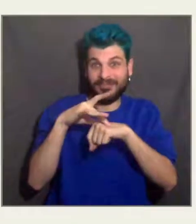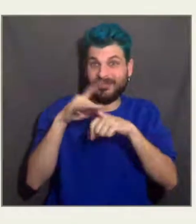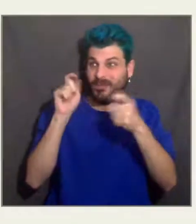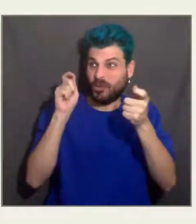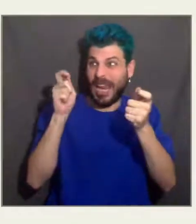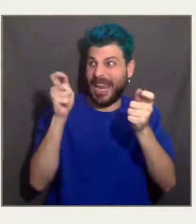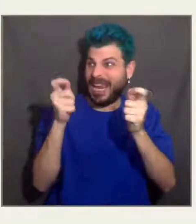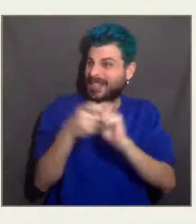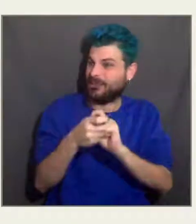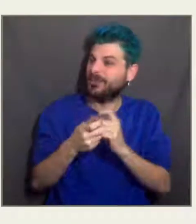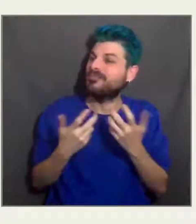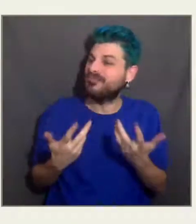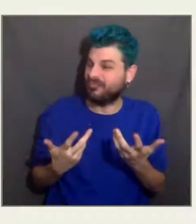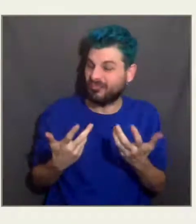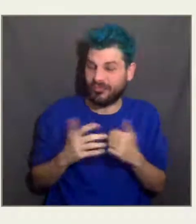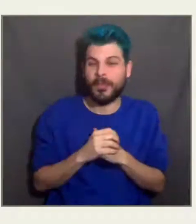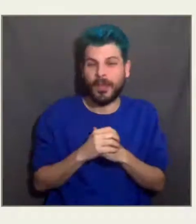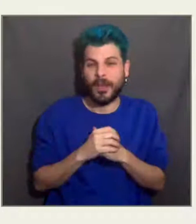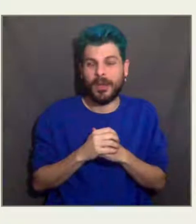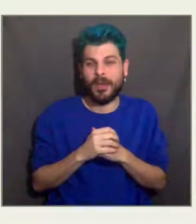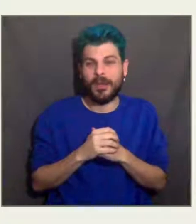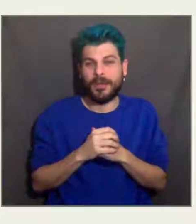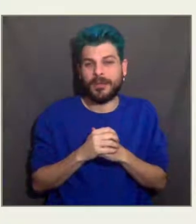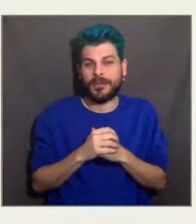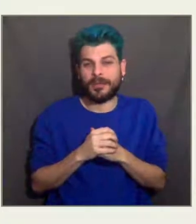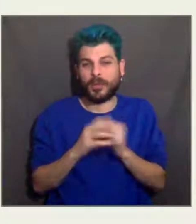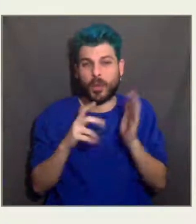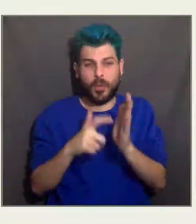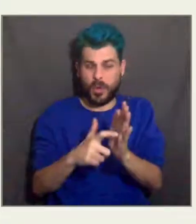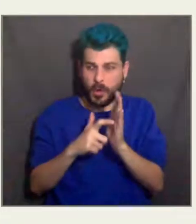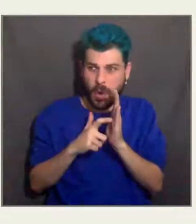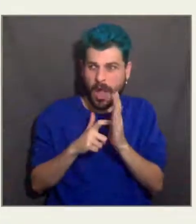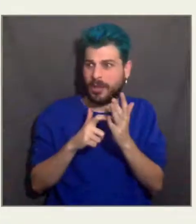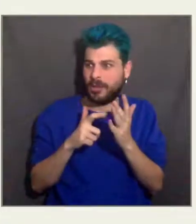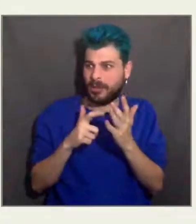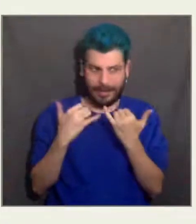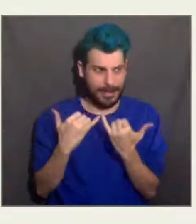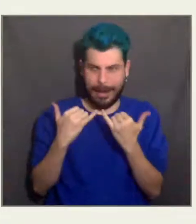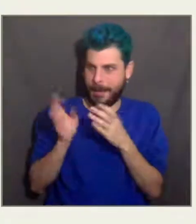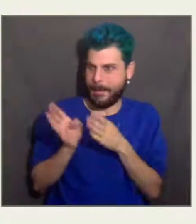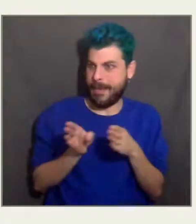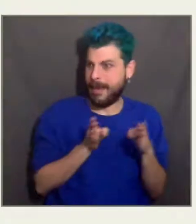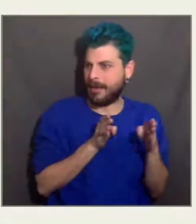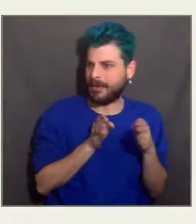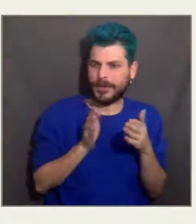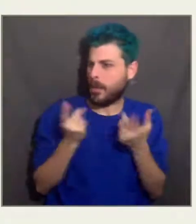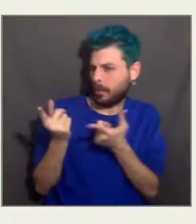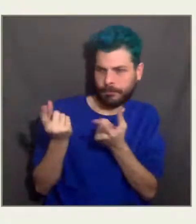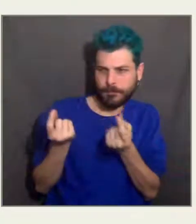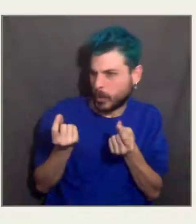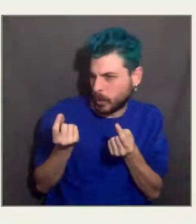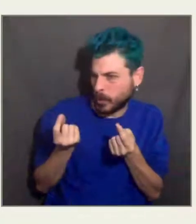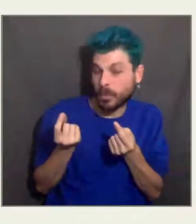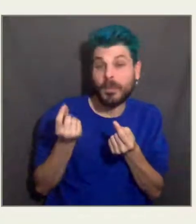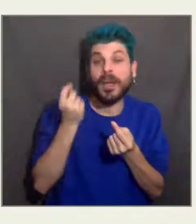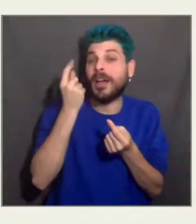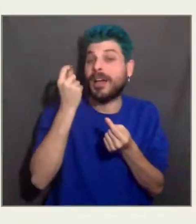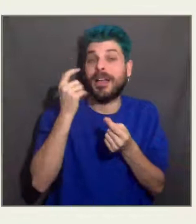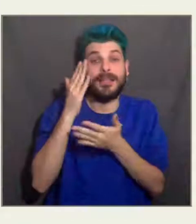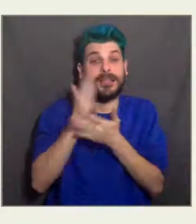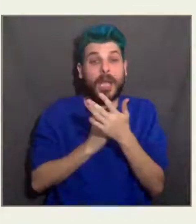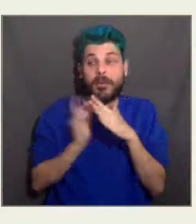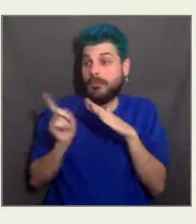view that requires immediate attention. And then the second part of that is, how do we best balance the short-term issues of the city,